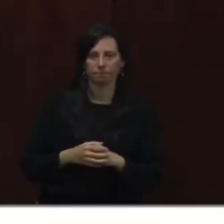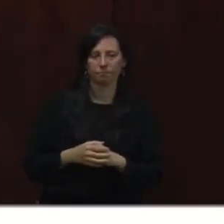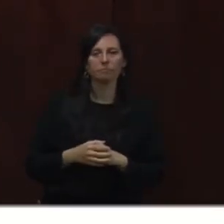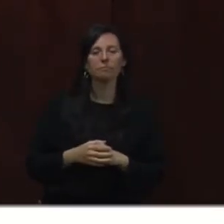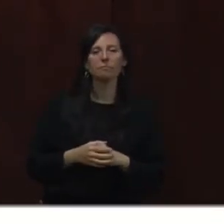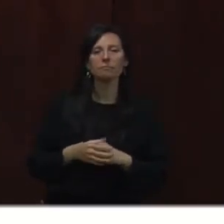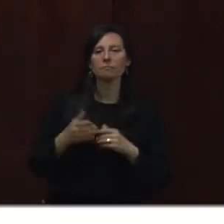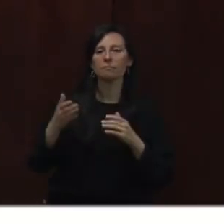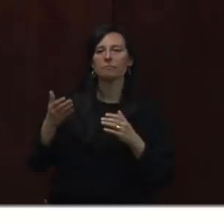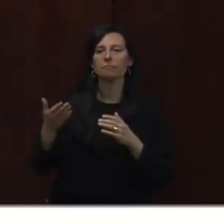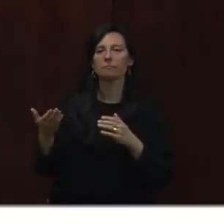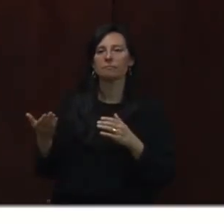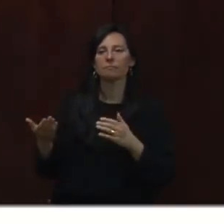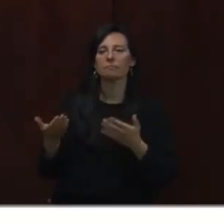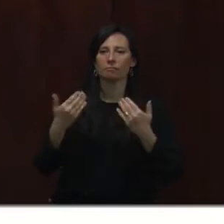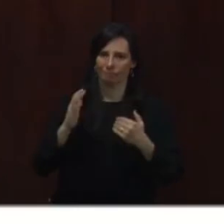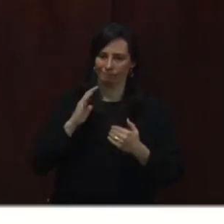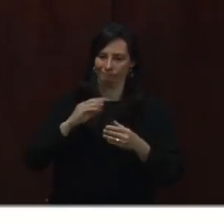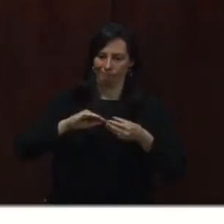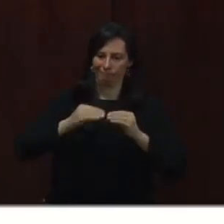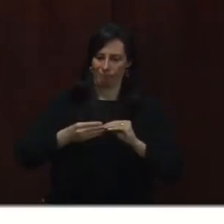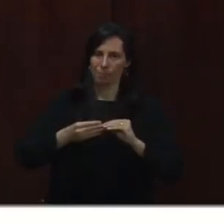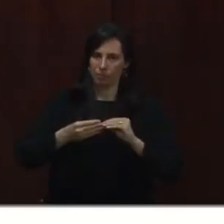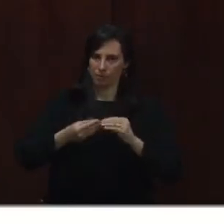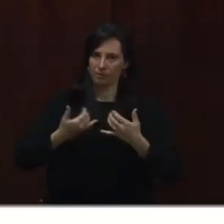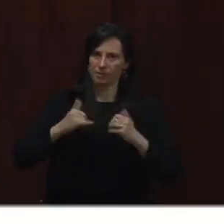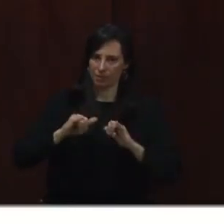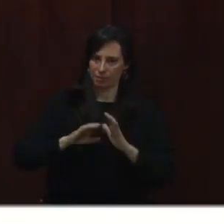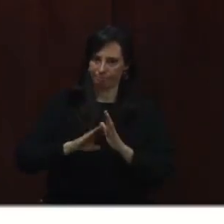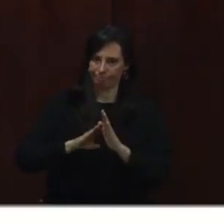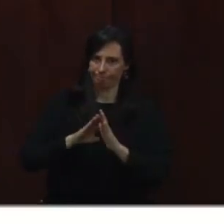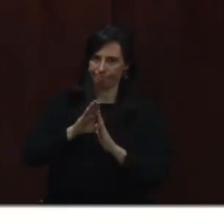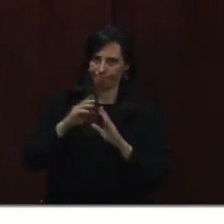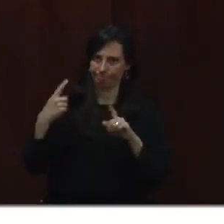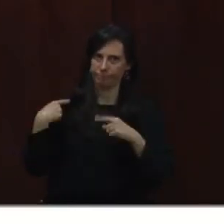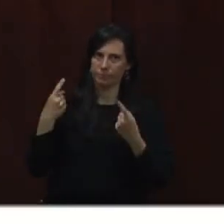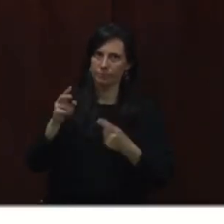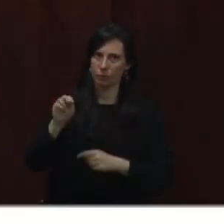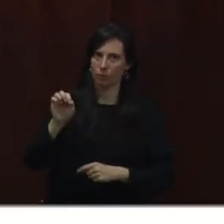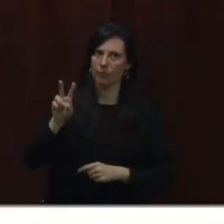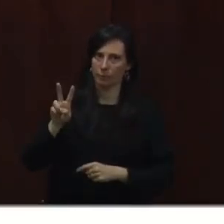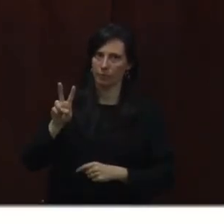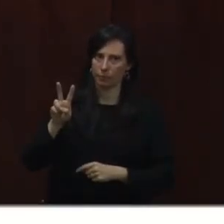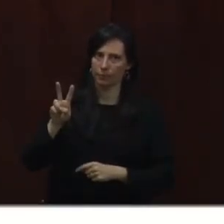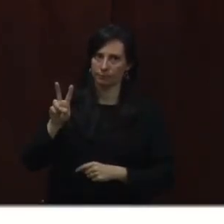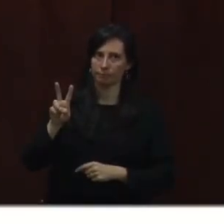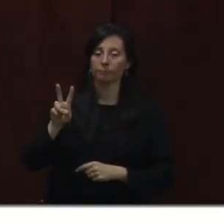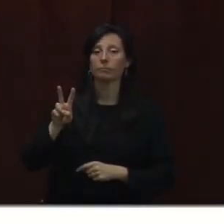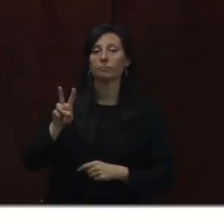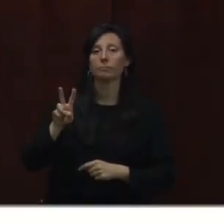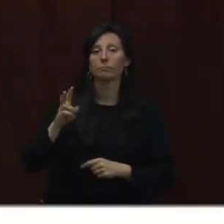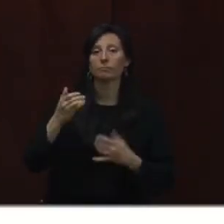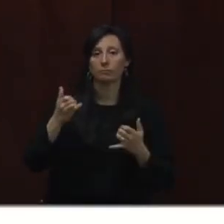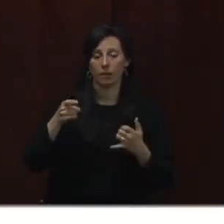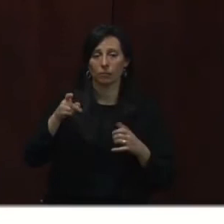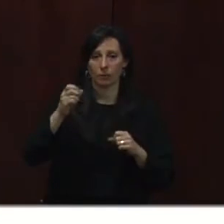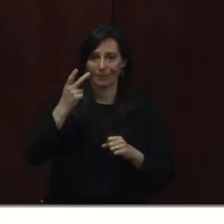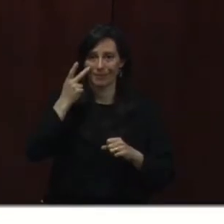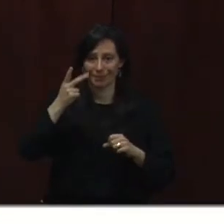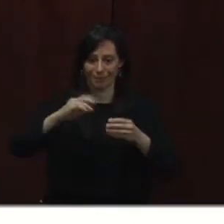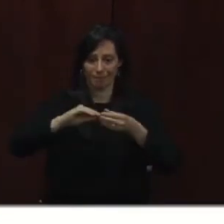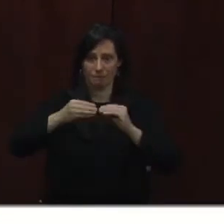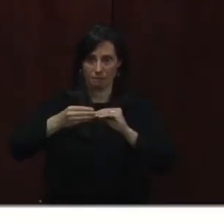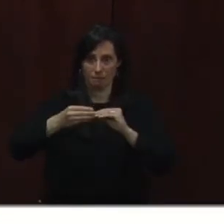So cases have continued to climb since November. What you're seeing now is the epi curve specific